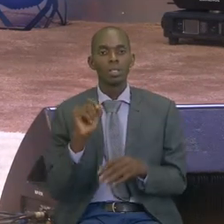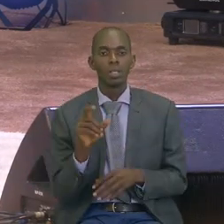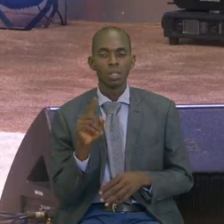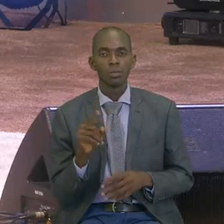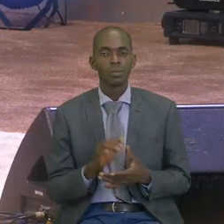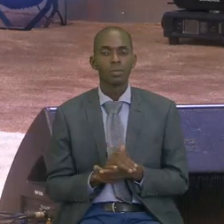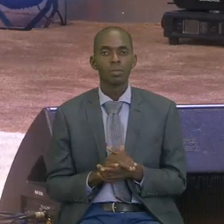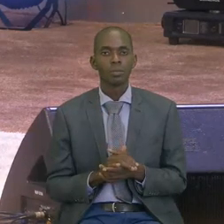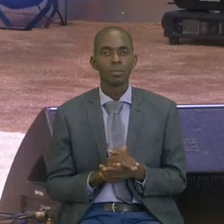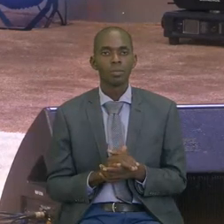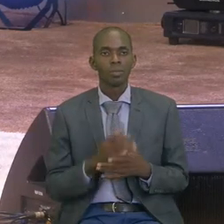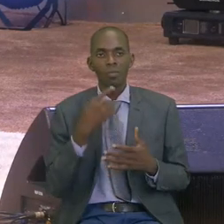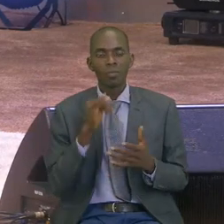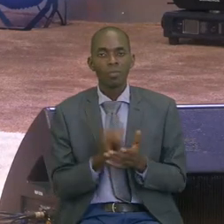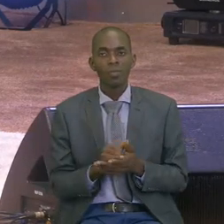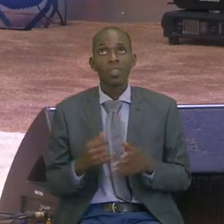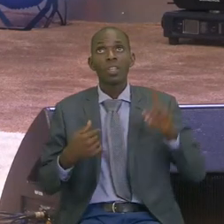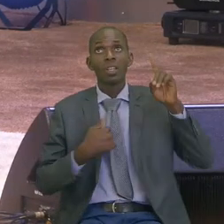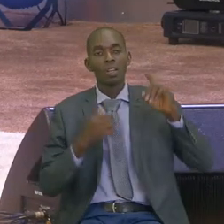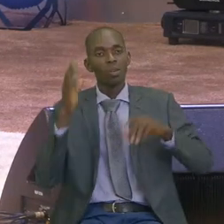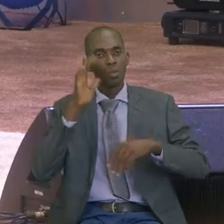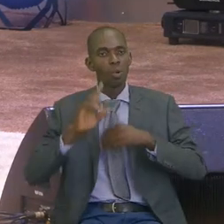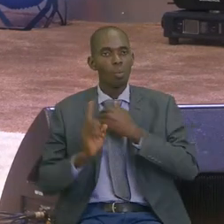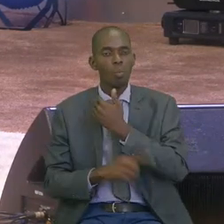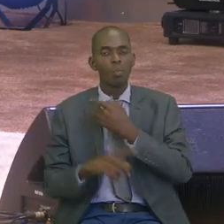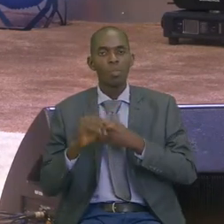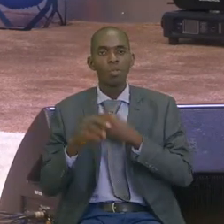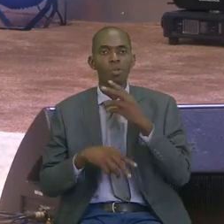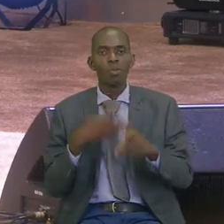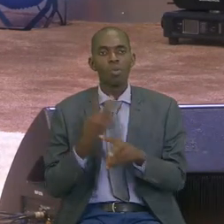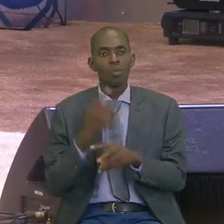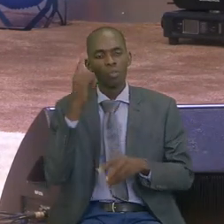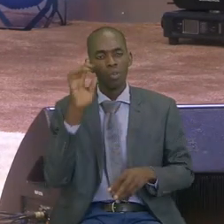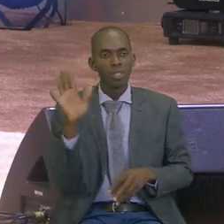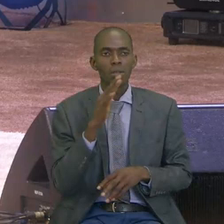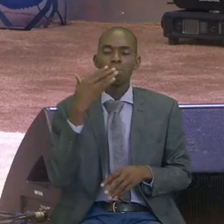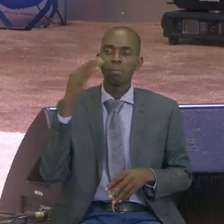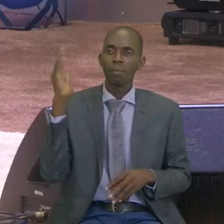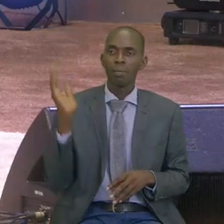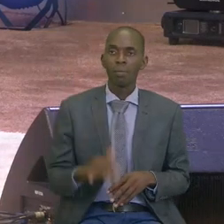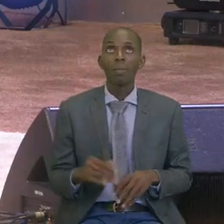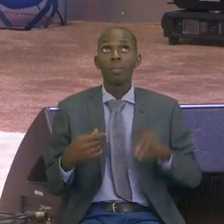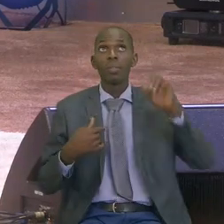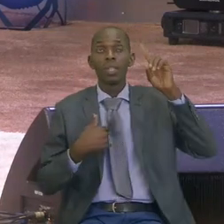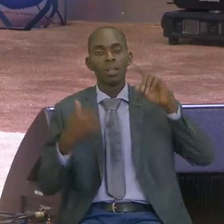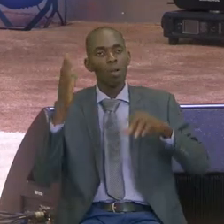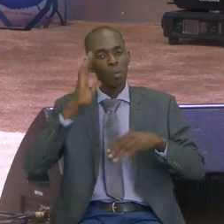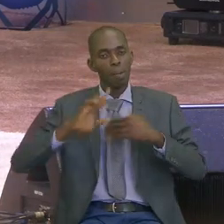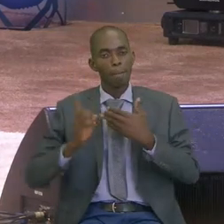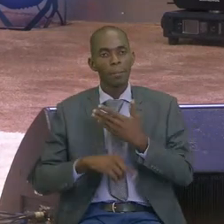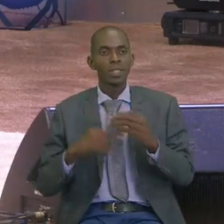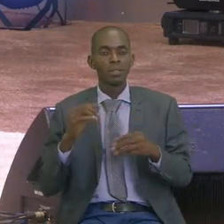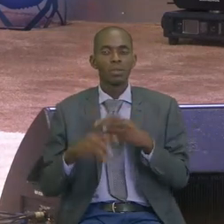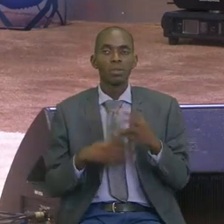11, it says, and I will punish the world for their evil. I will punish not